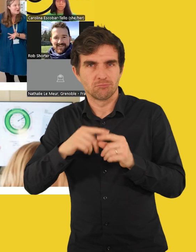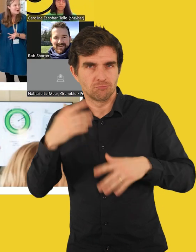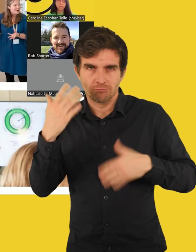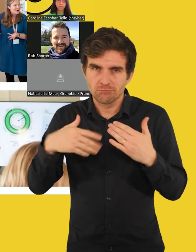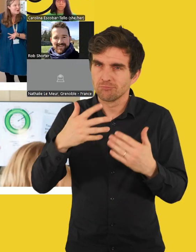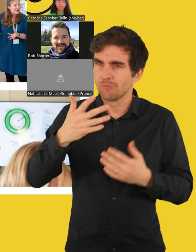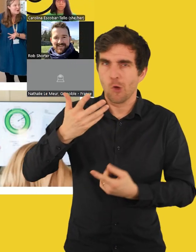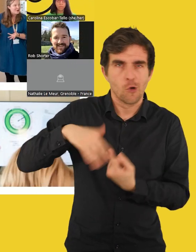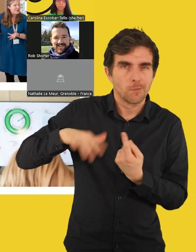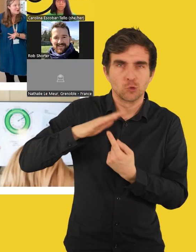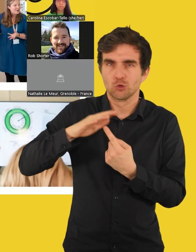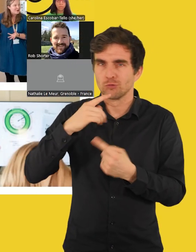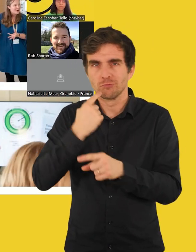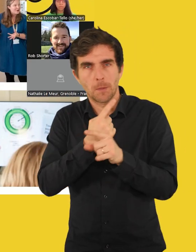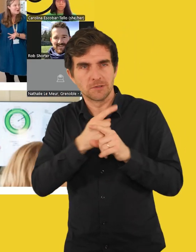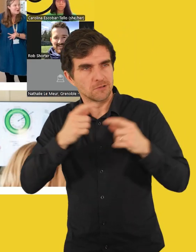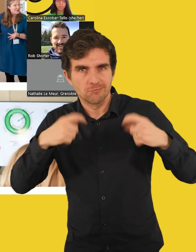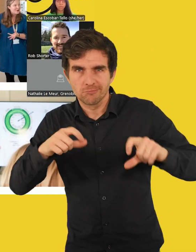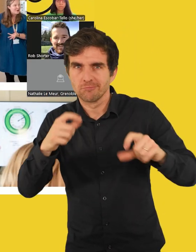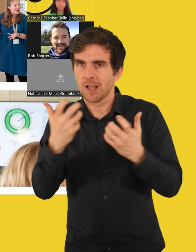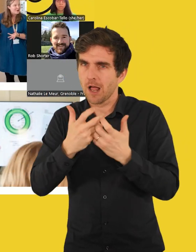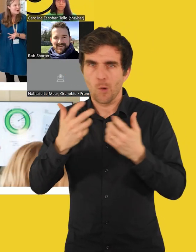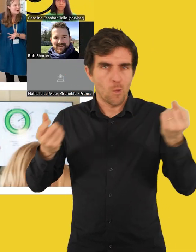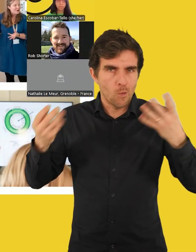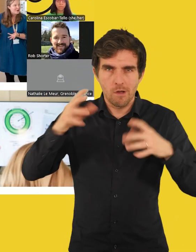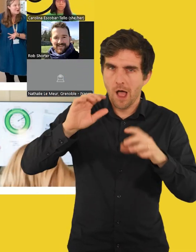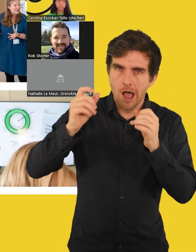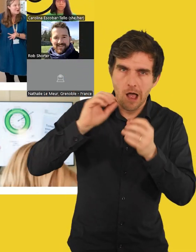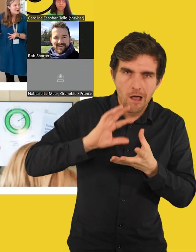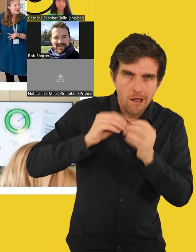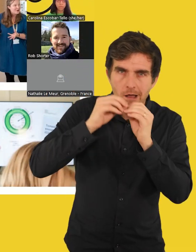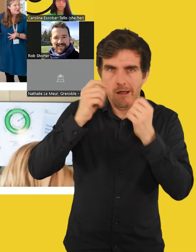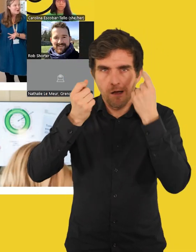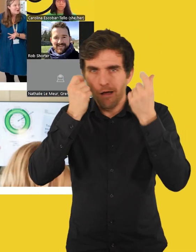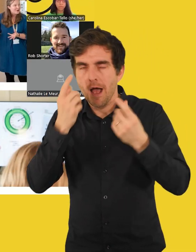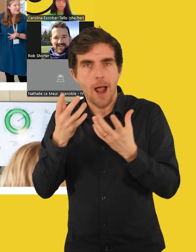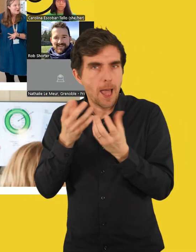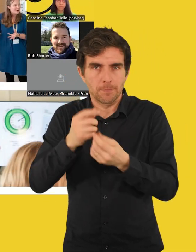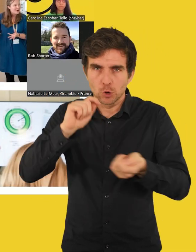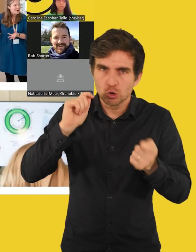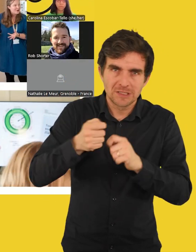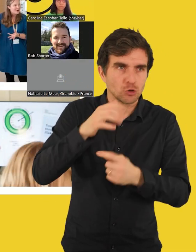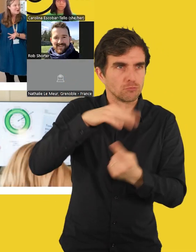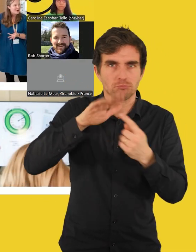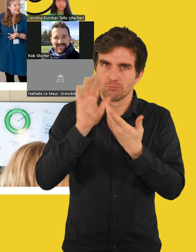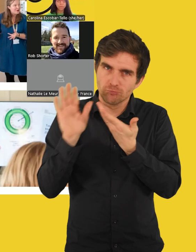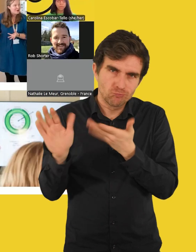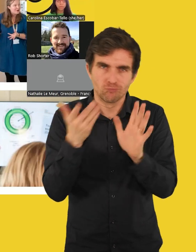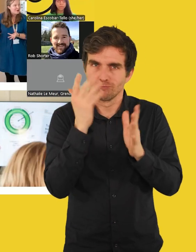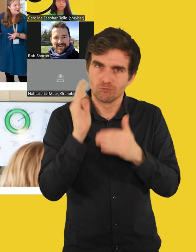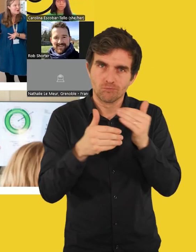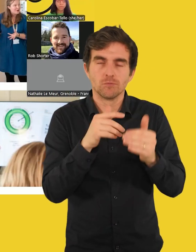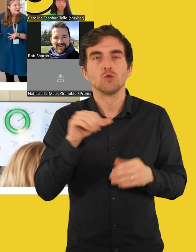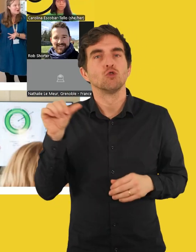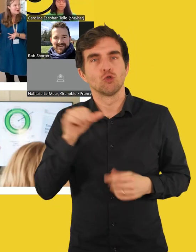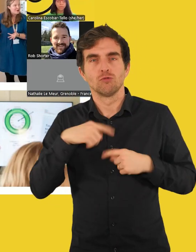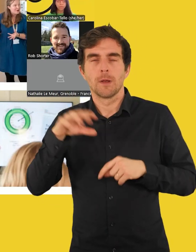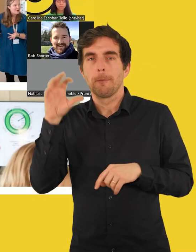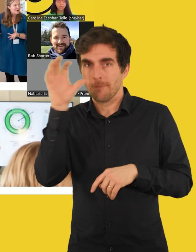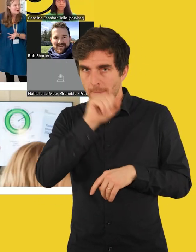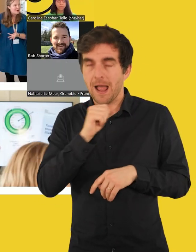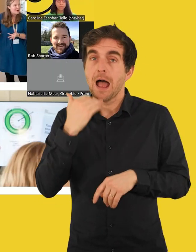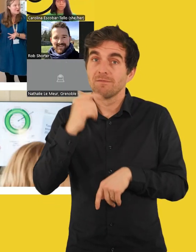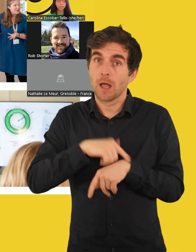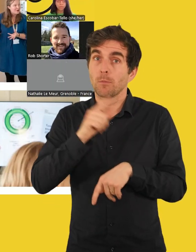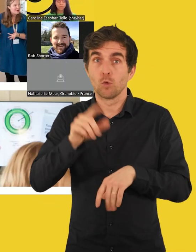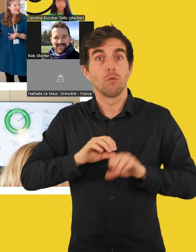shows the embedded economy, talks about regenerative design, talks about distributive design, each one of us is helping to change that paradigm. And we